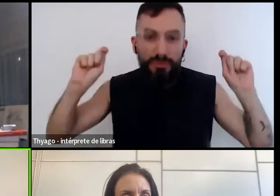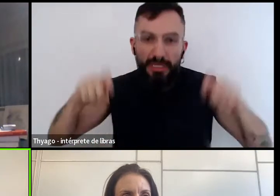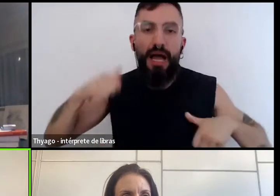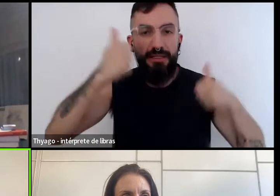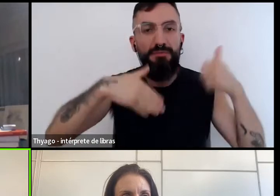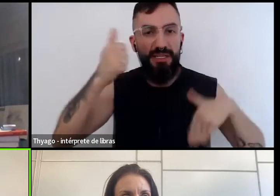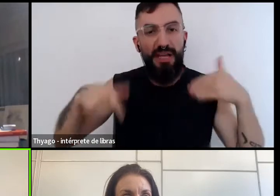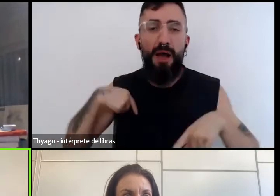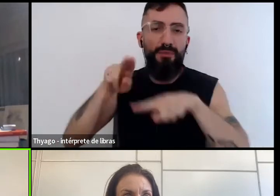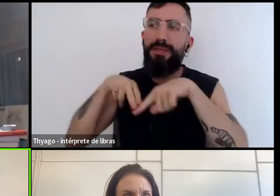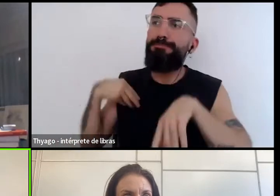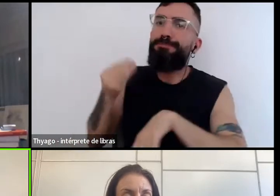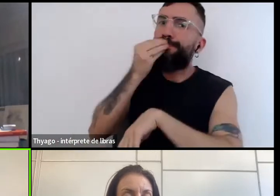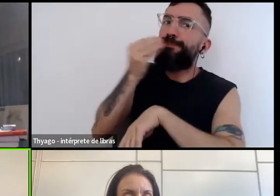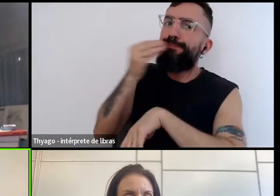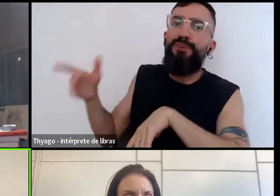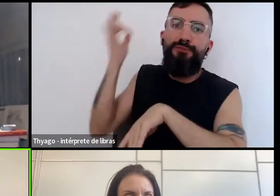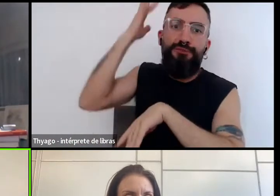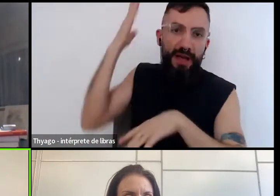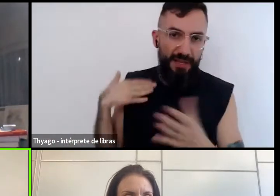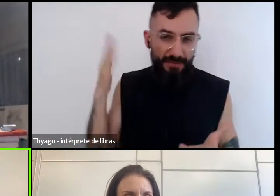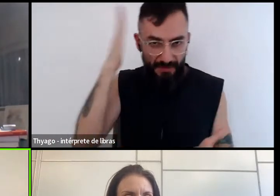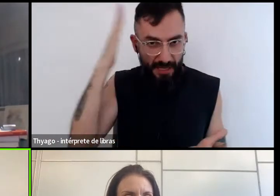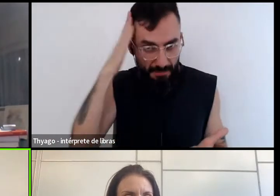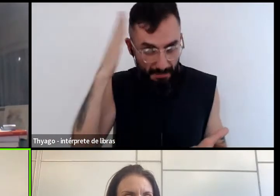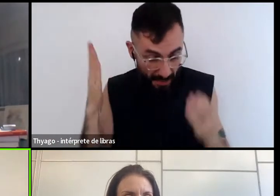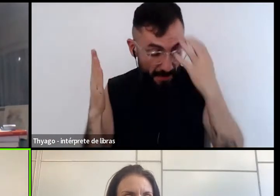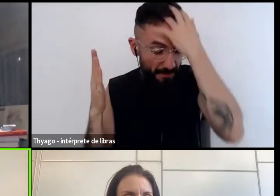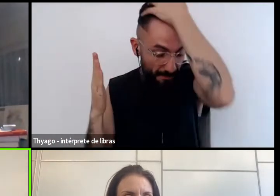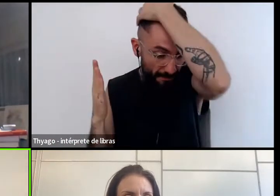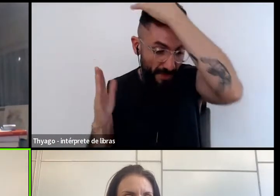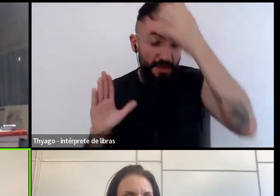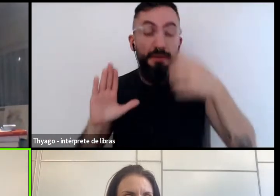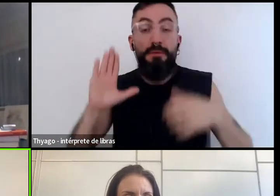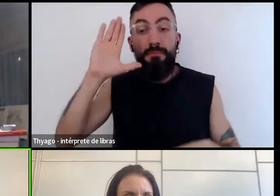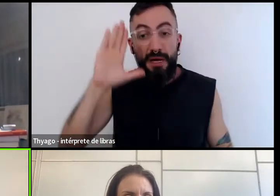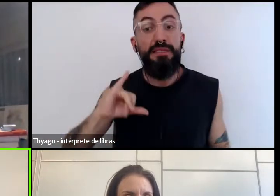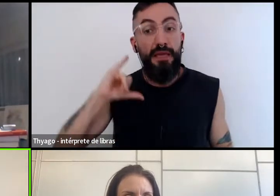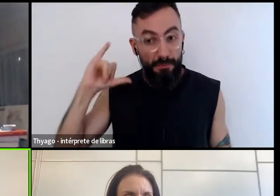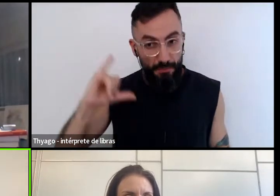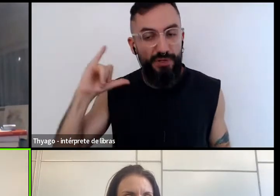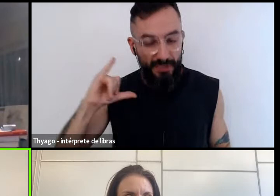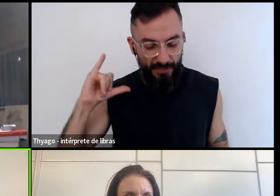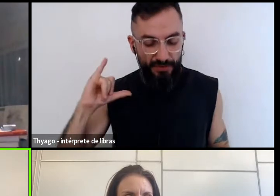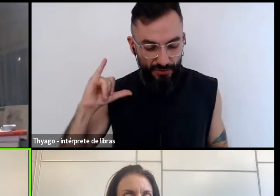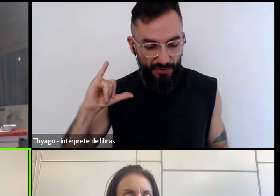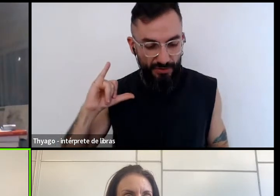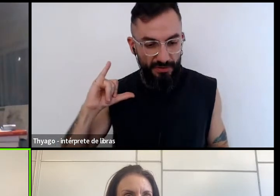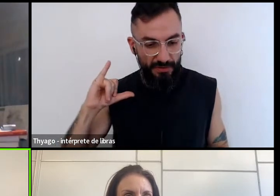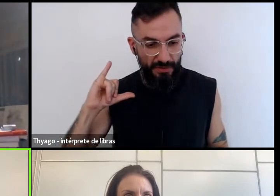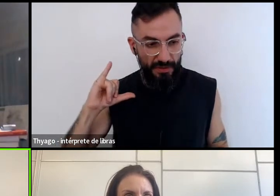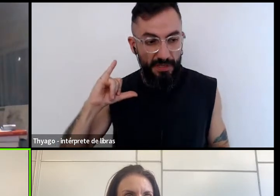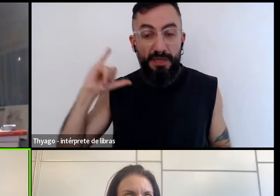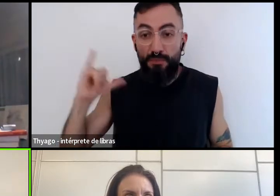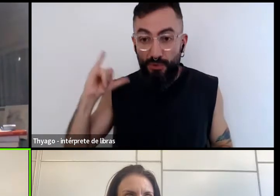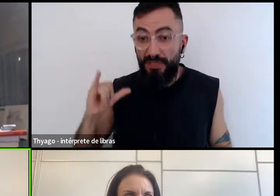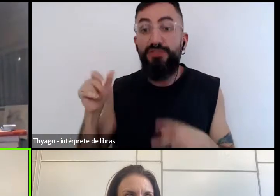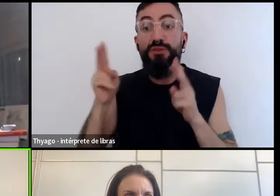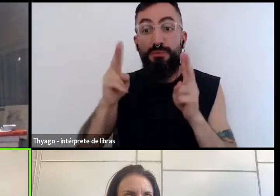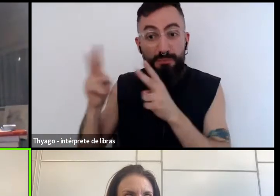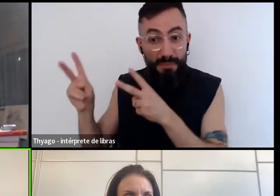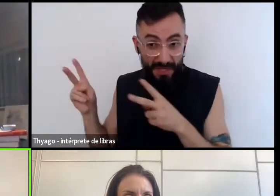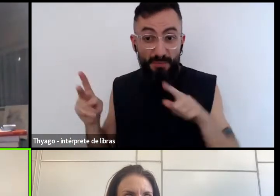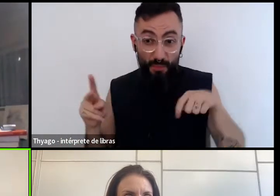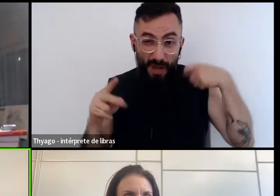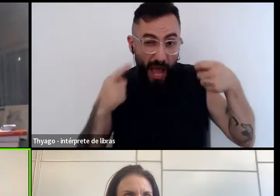reliable, that's all we have, and it's very important, including for the morphological